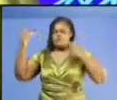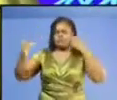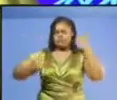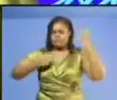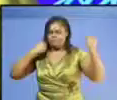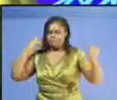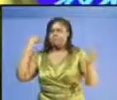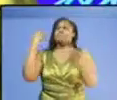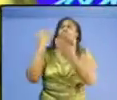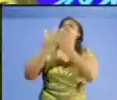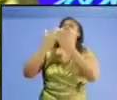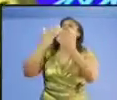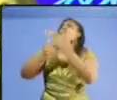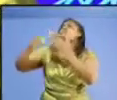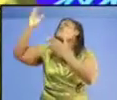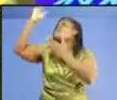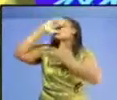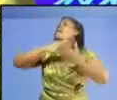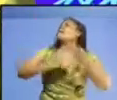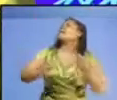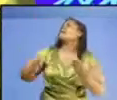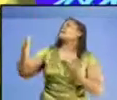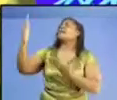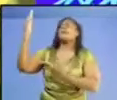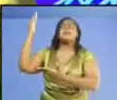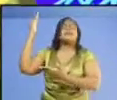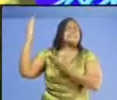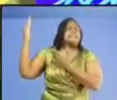the goodness of